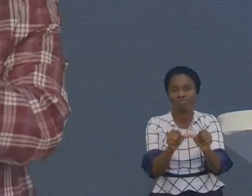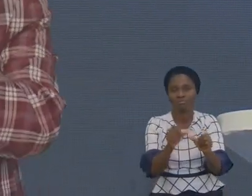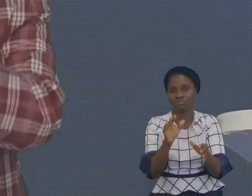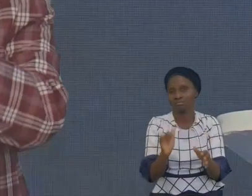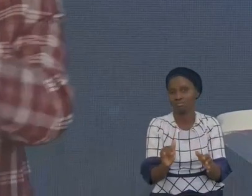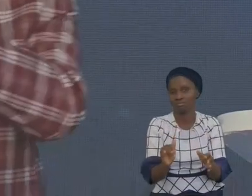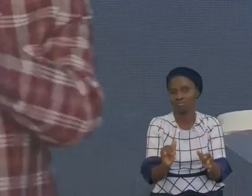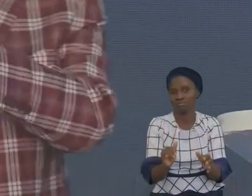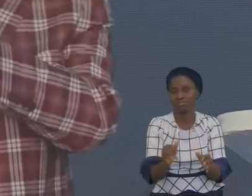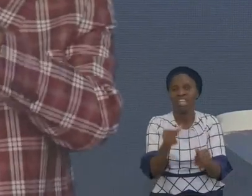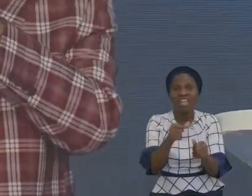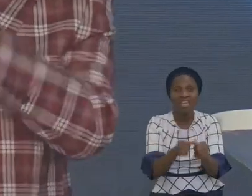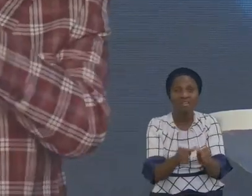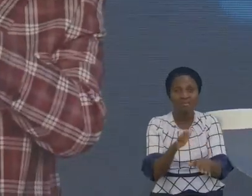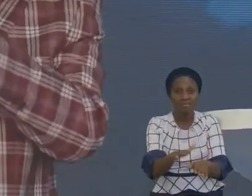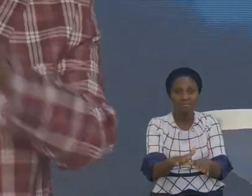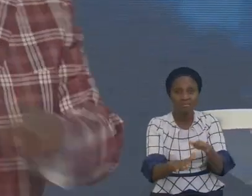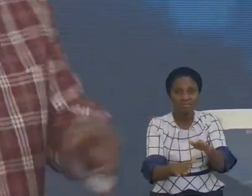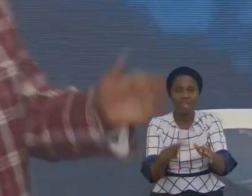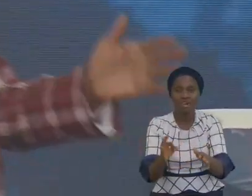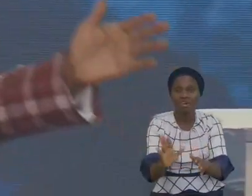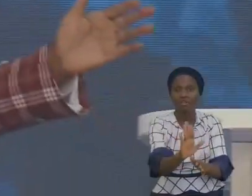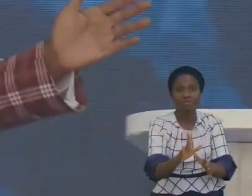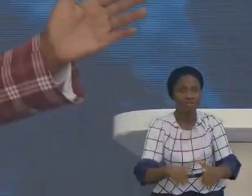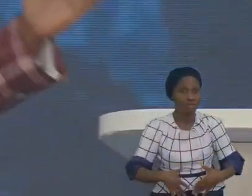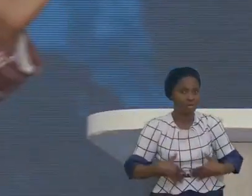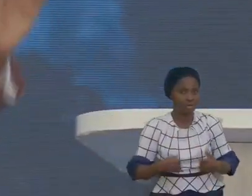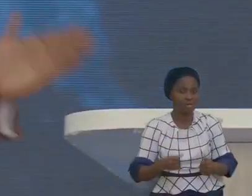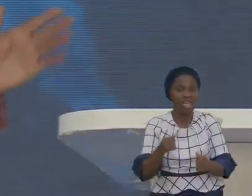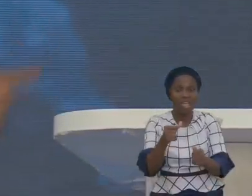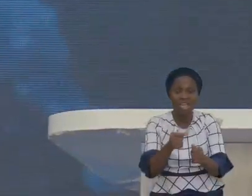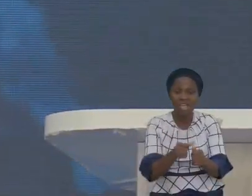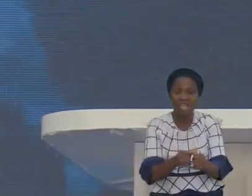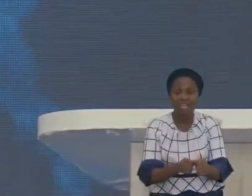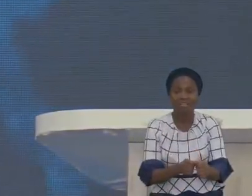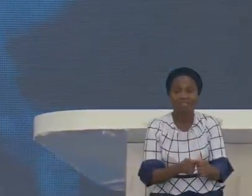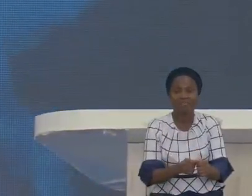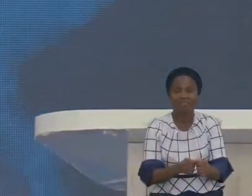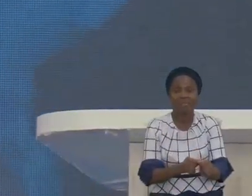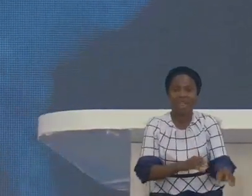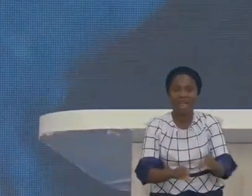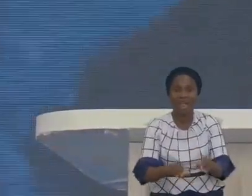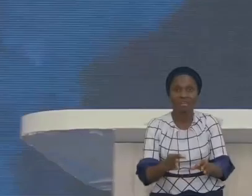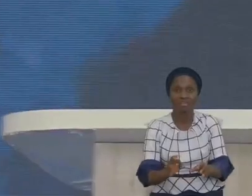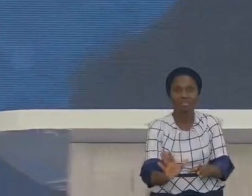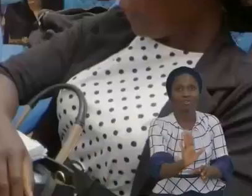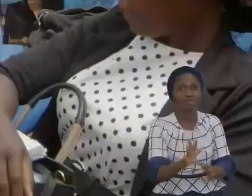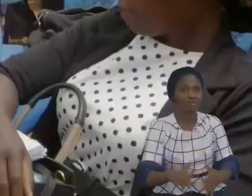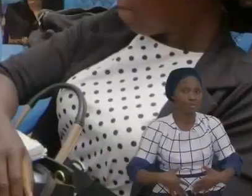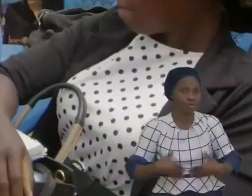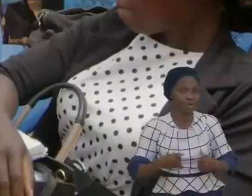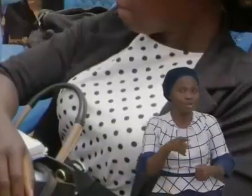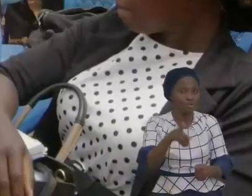life. You must follow the way of truth and truthfulness.